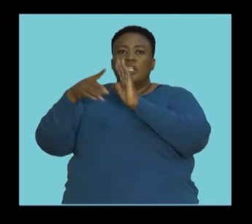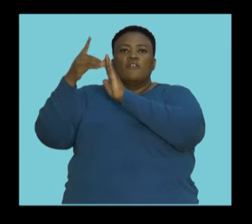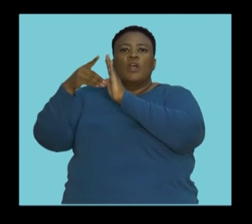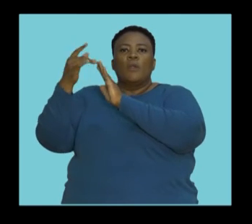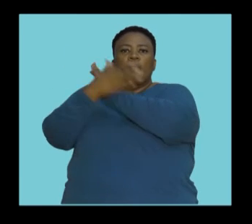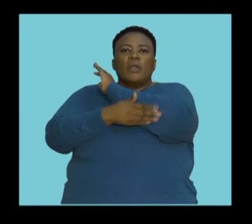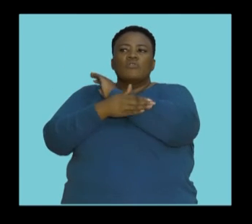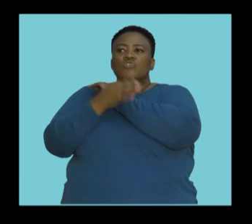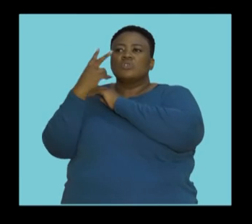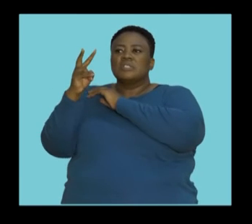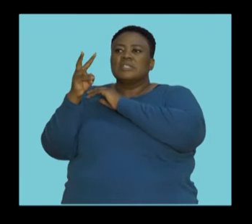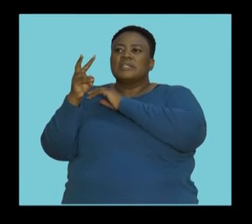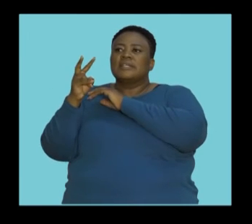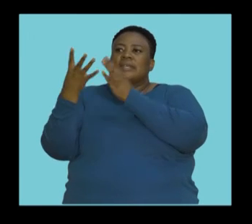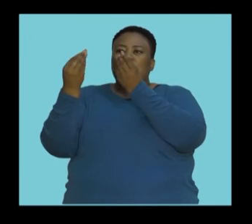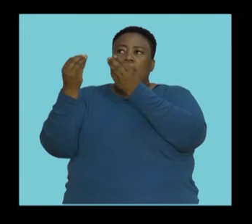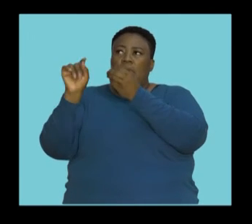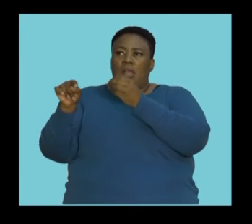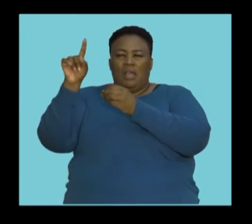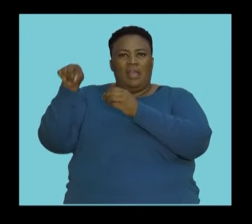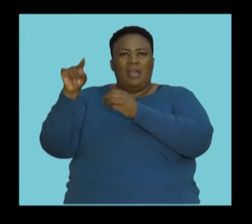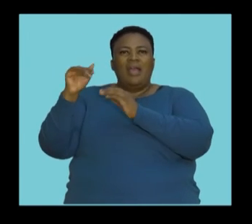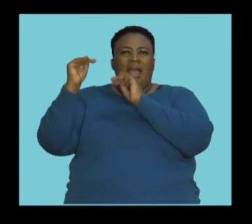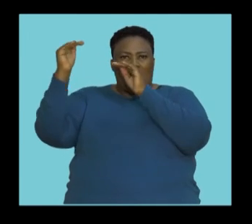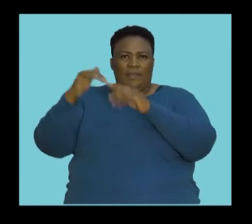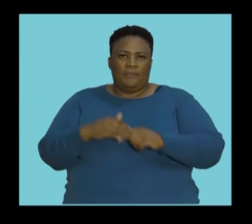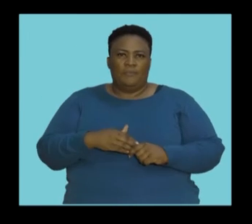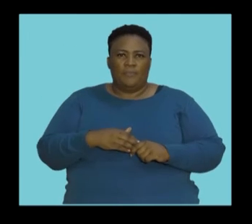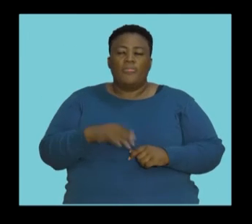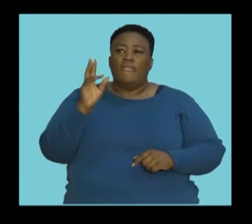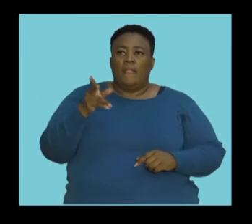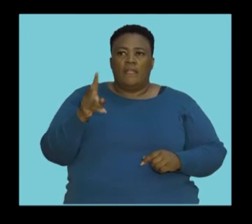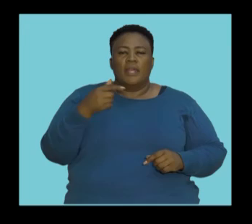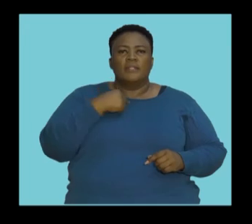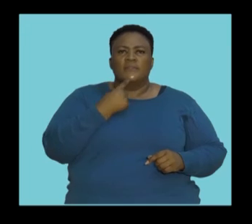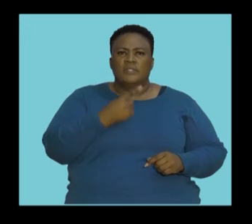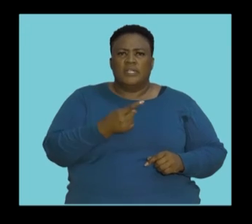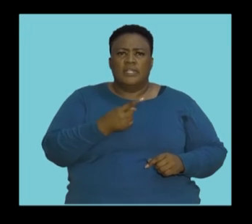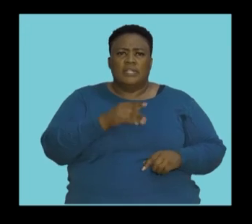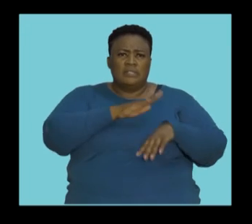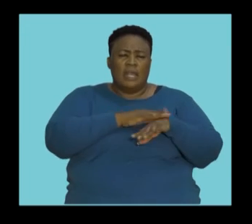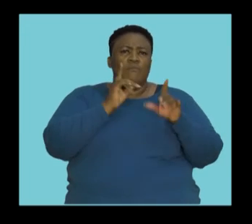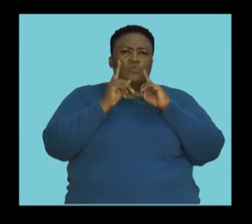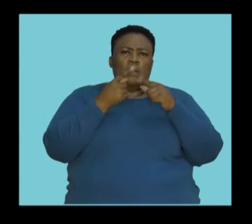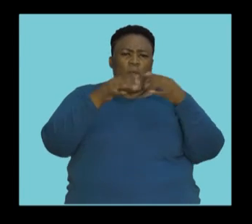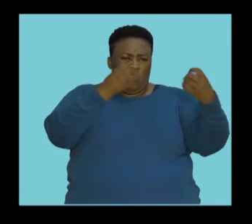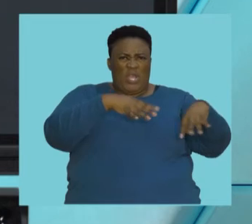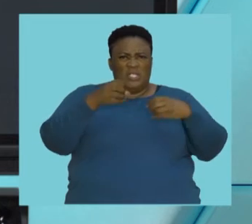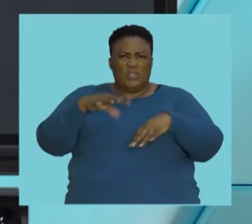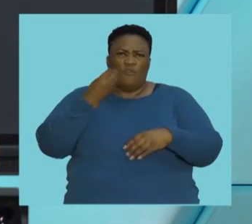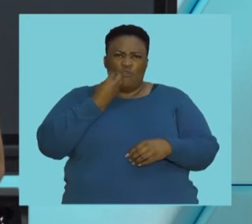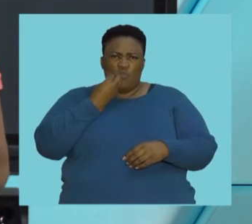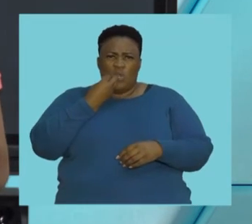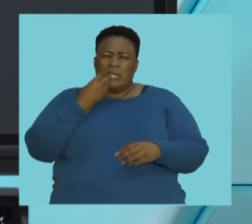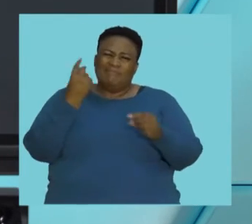developed countries, we can see that these numbers are significantly higher. And again, as I mentioned, when we spoke about the wastage